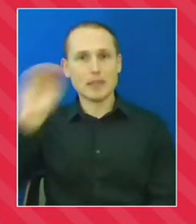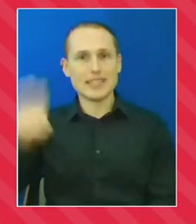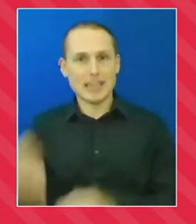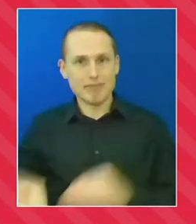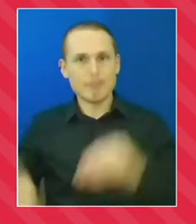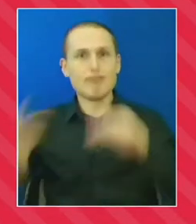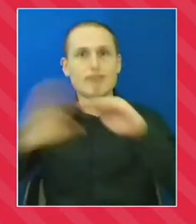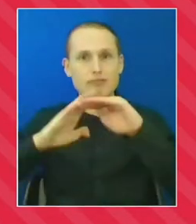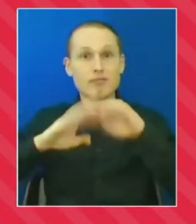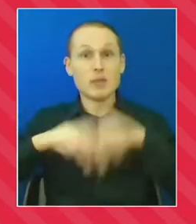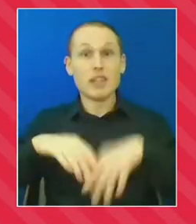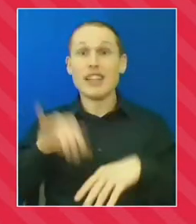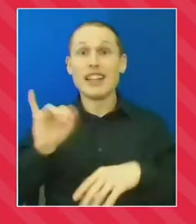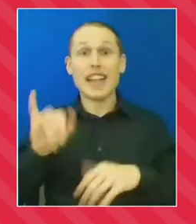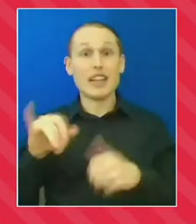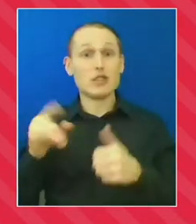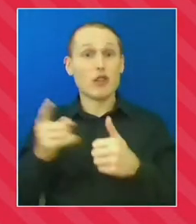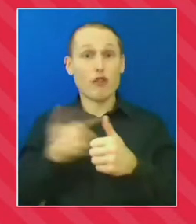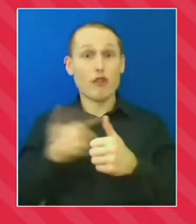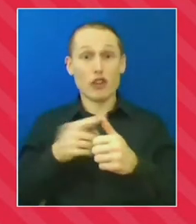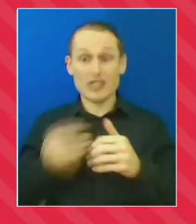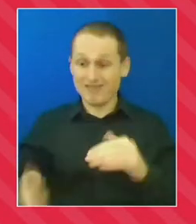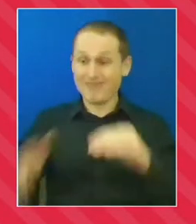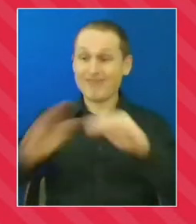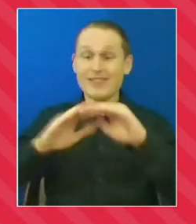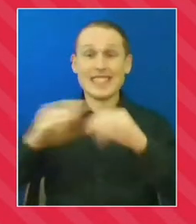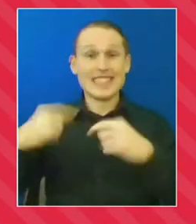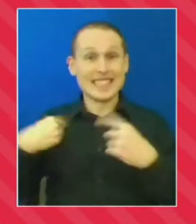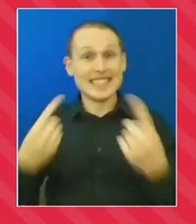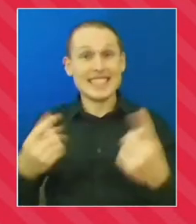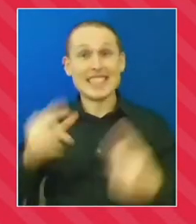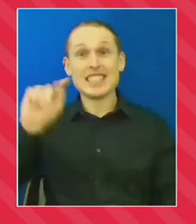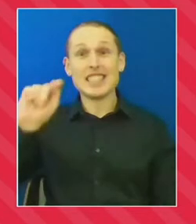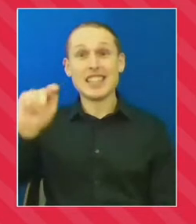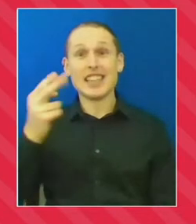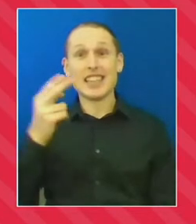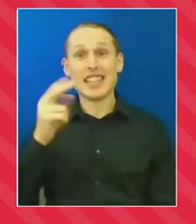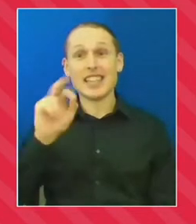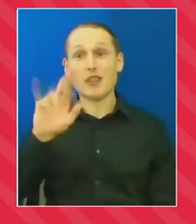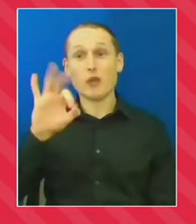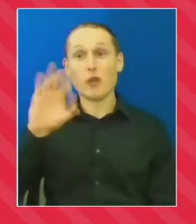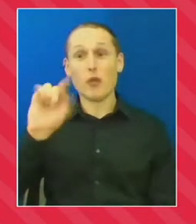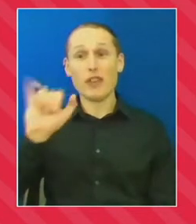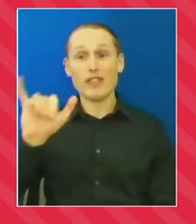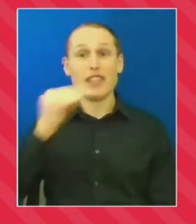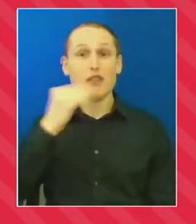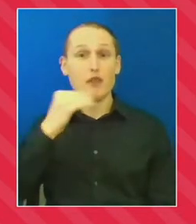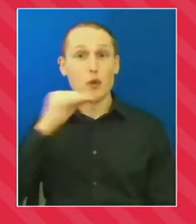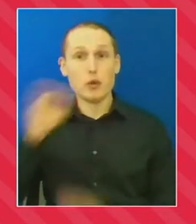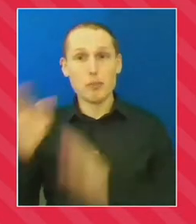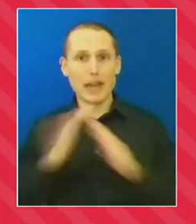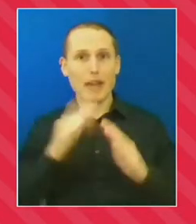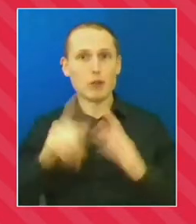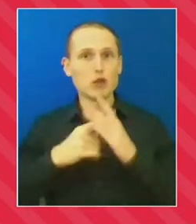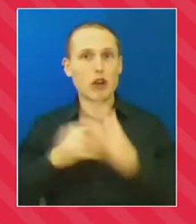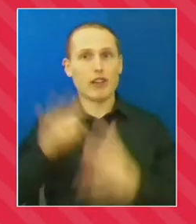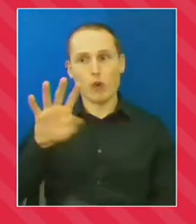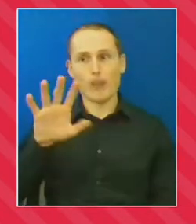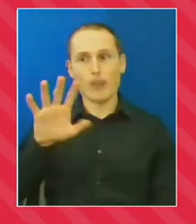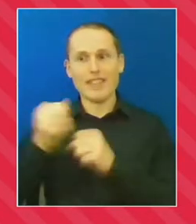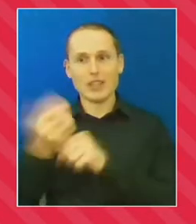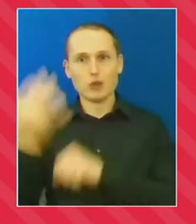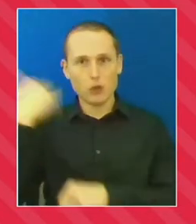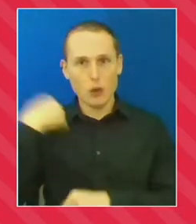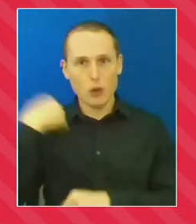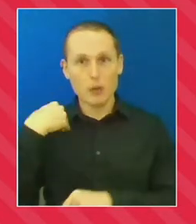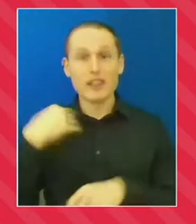power of SNAP benefits since the Thrifty Food Plan was introduced 45 years ago. And so what that essentially is doing is it is